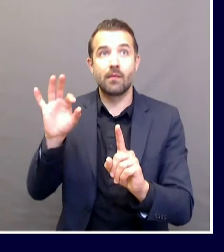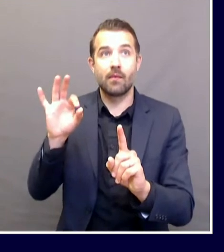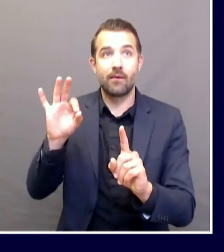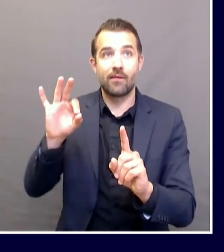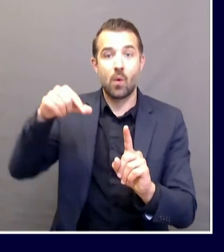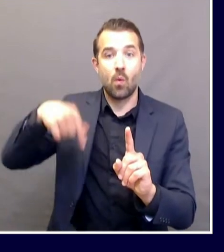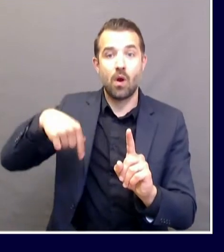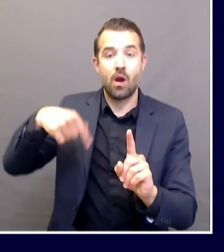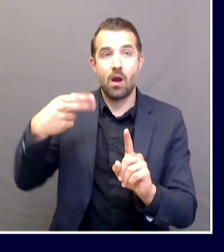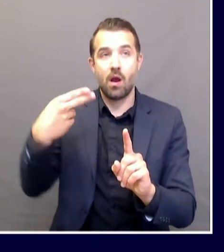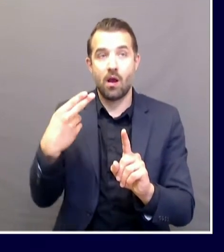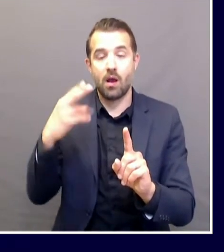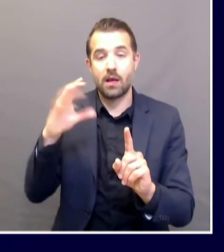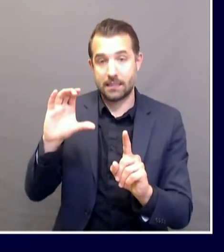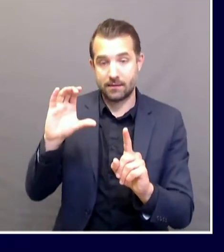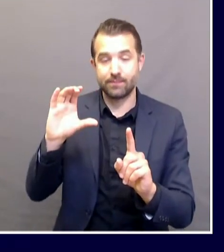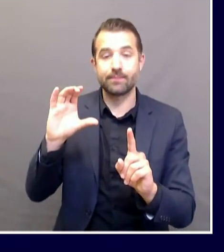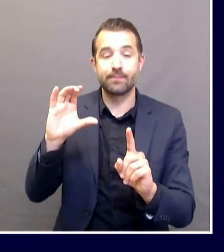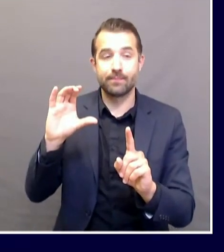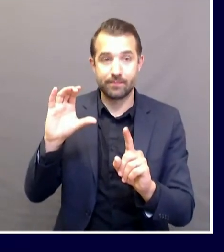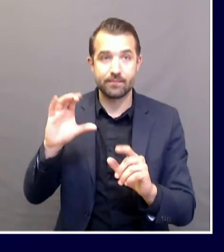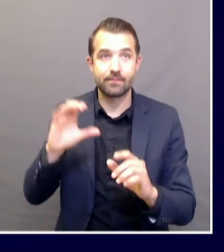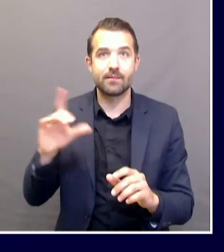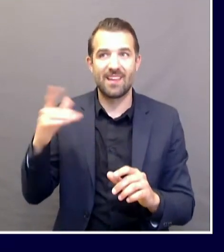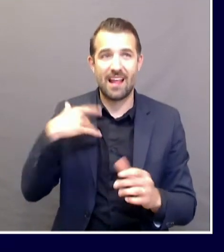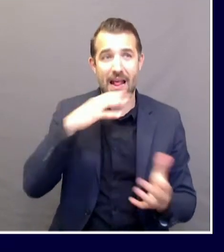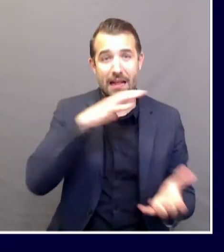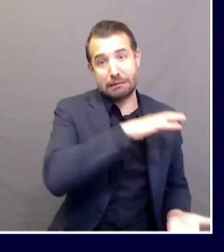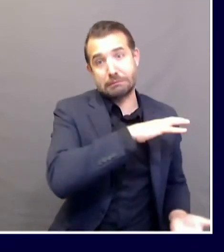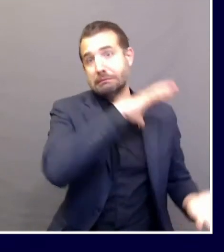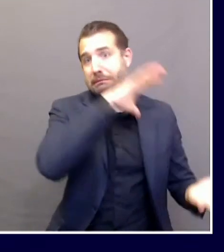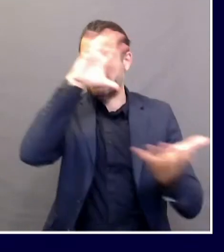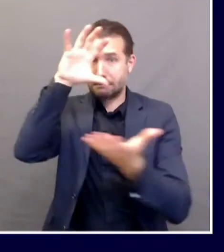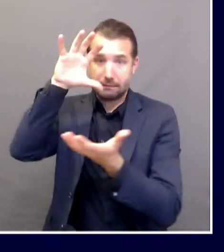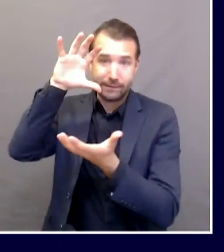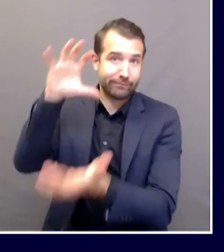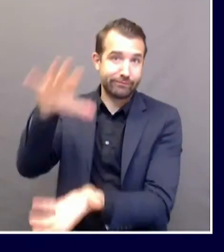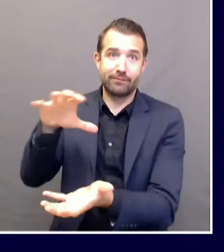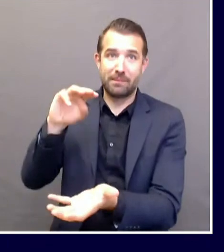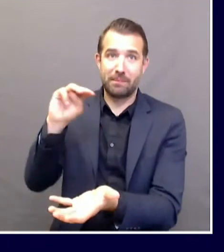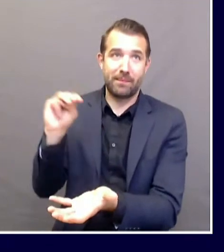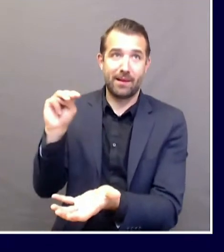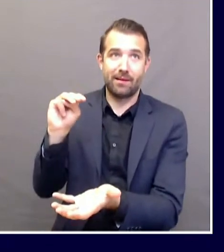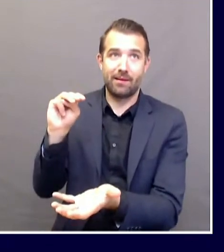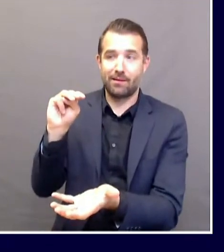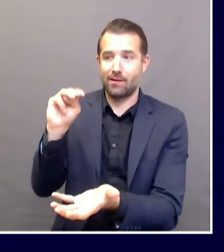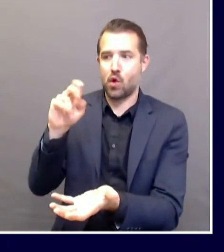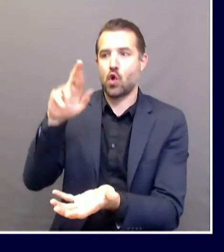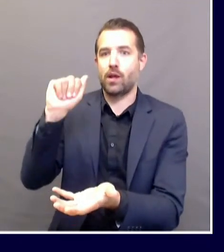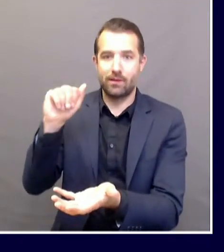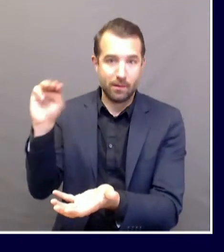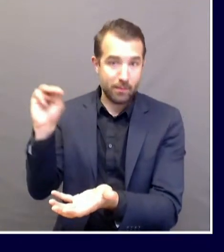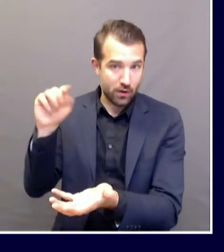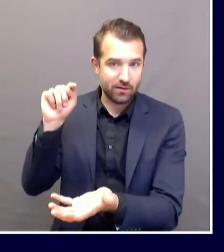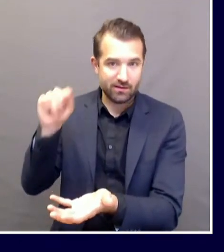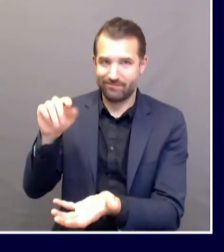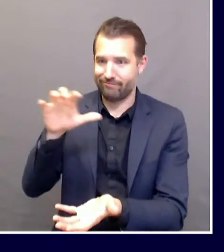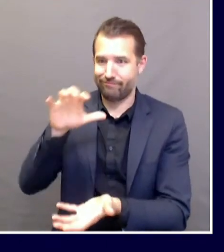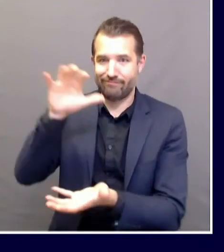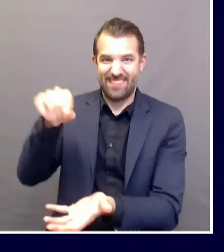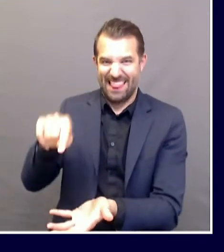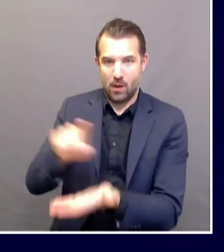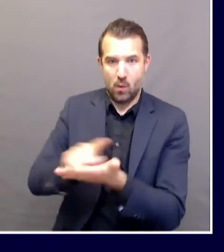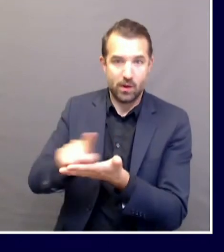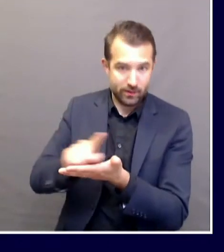high volume of Moderna this week. The independent pharmacies in particular are participating with us in these so-called